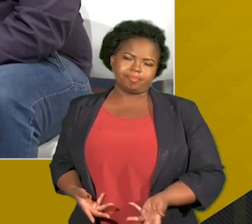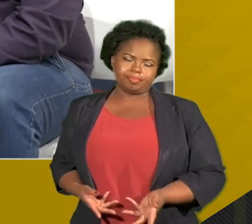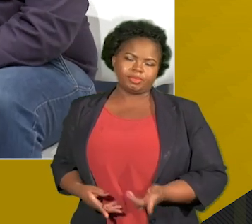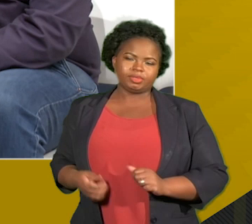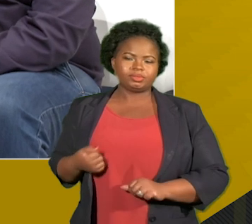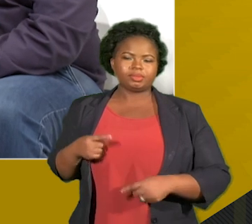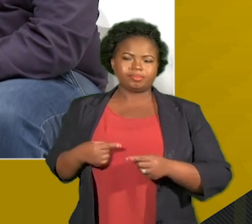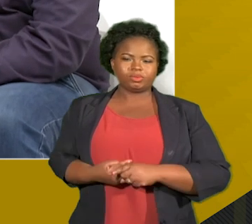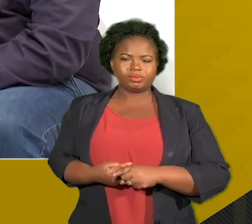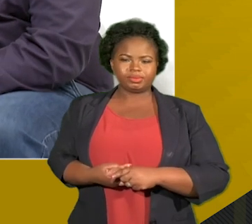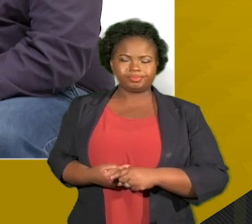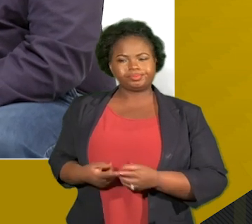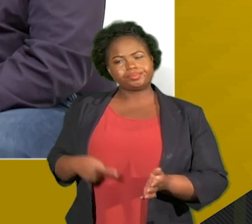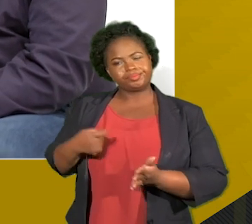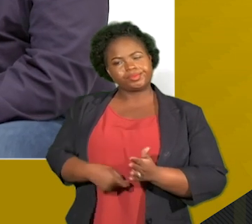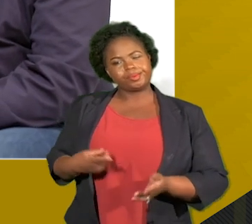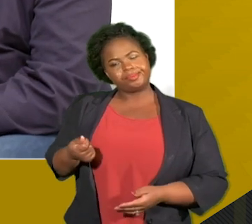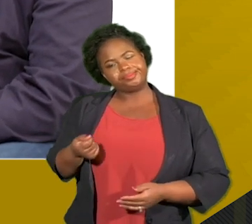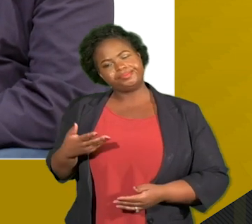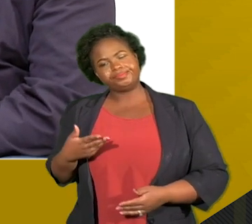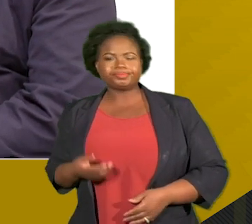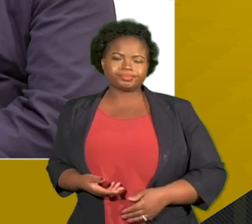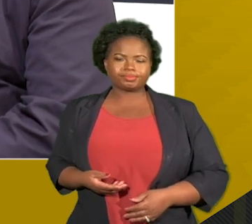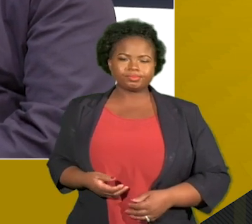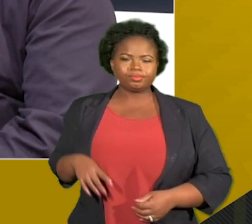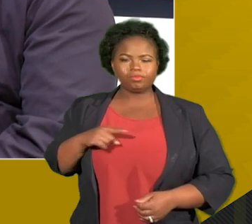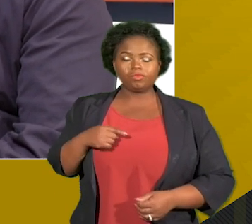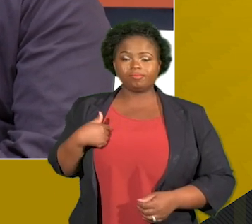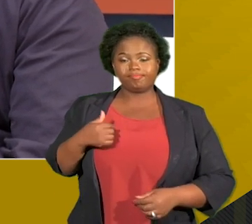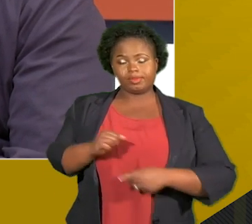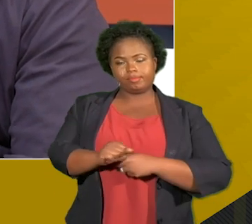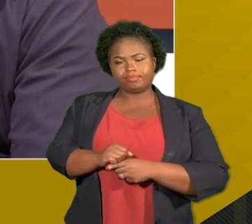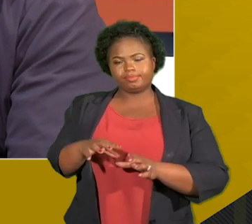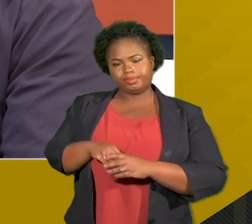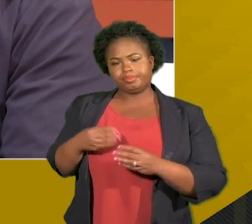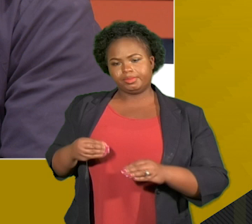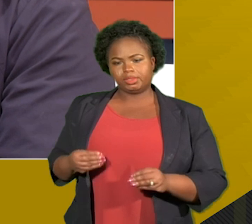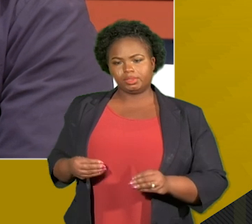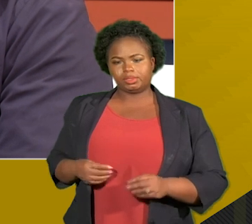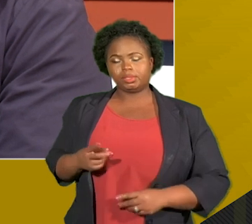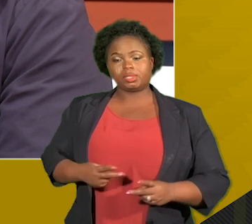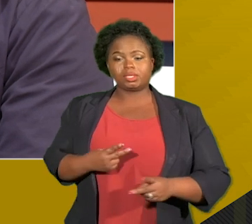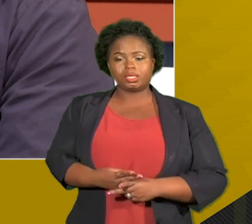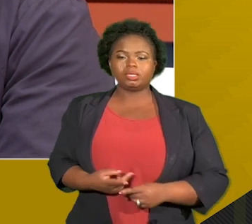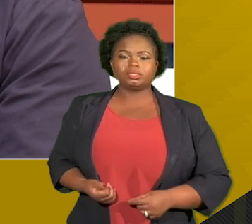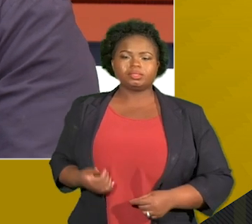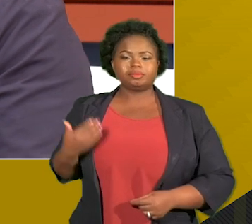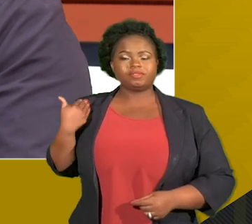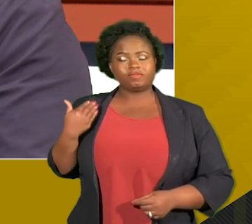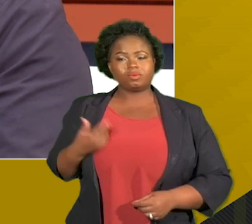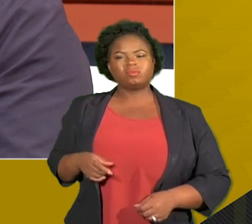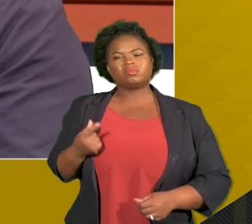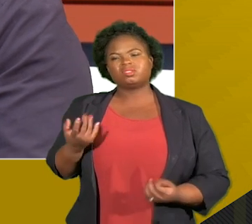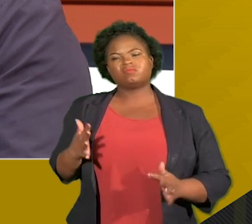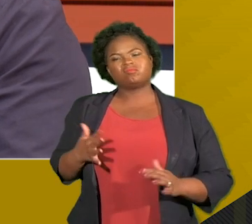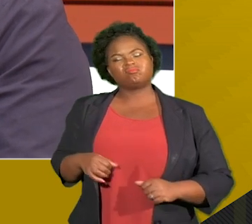sessions around, you know, pricing of artwork, seeing my practice as a business. And this is through one of the shows that I've curated for the